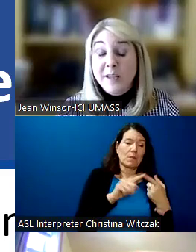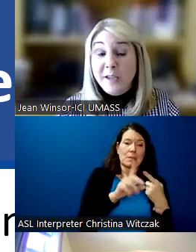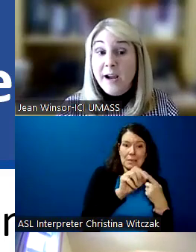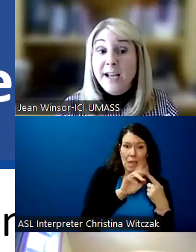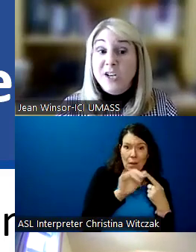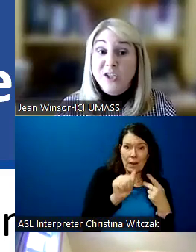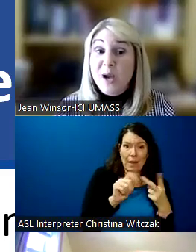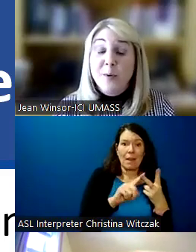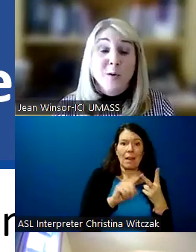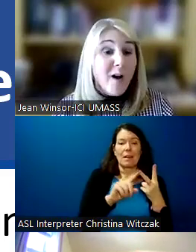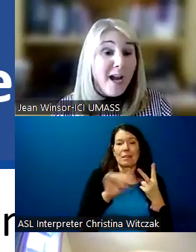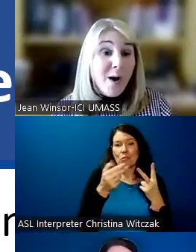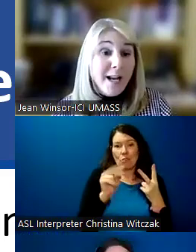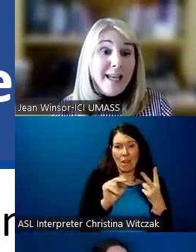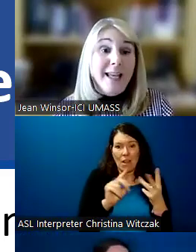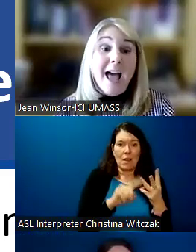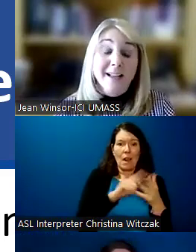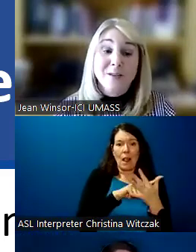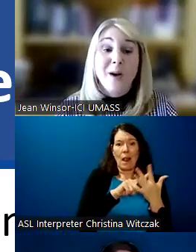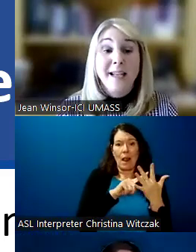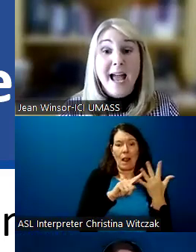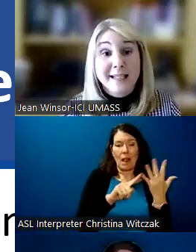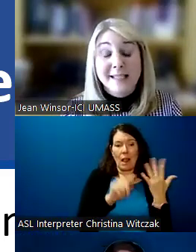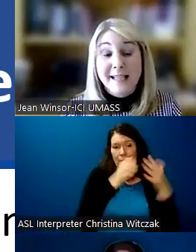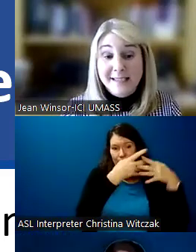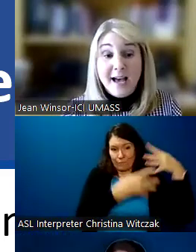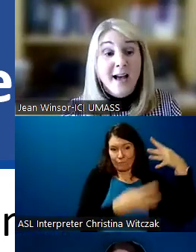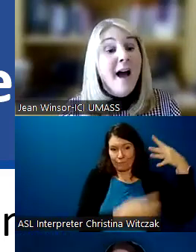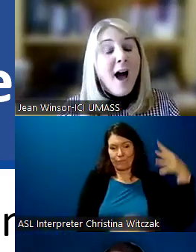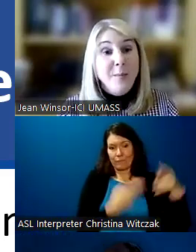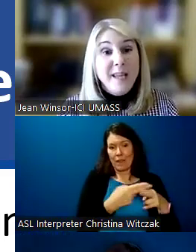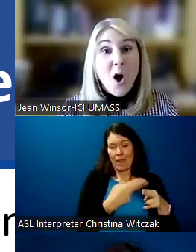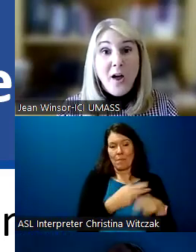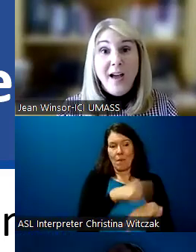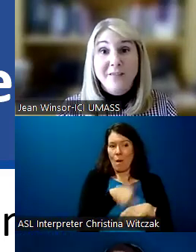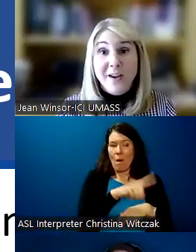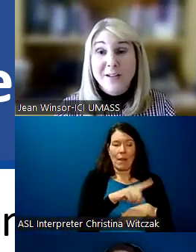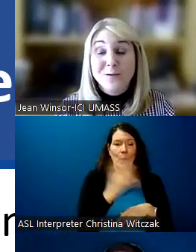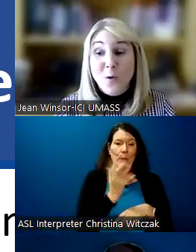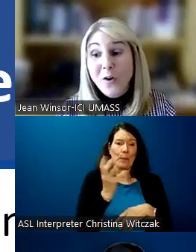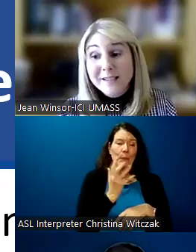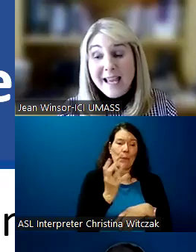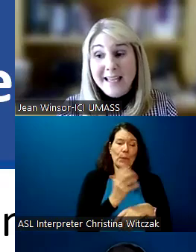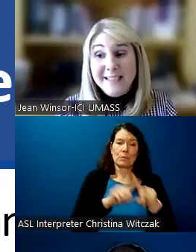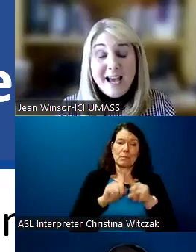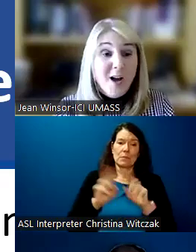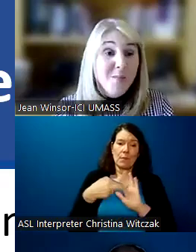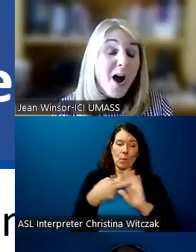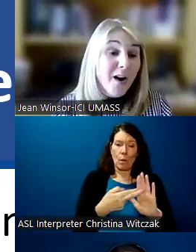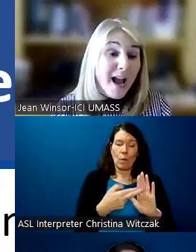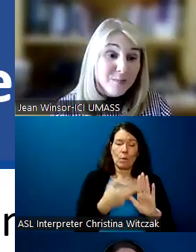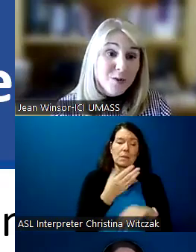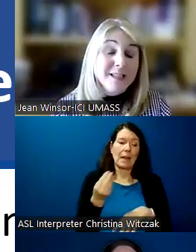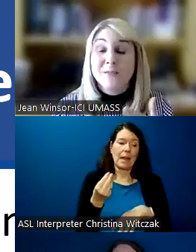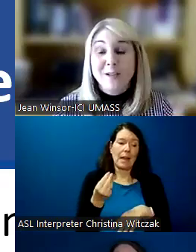Alberto Migliore, John Shepard, Ryan Wedeking, Allison White, and Agnes Zaleska. And they all have various roles and